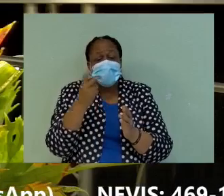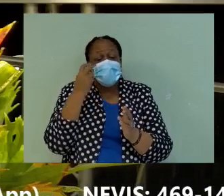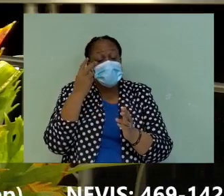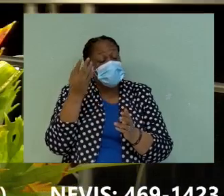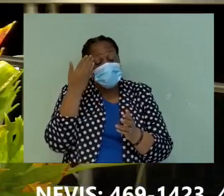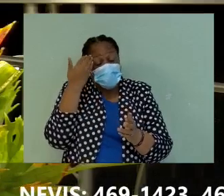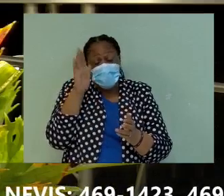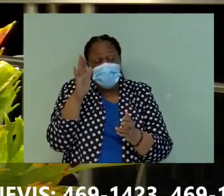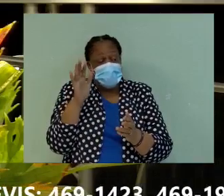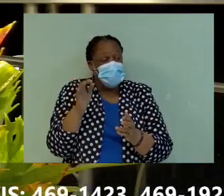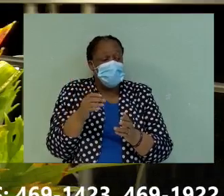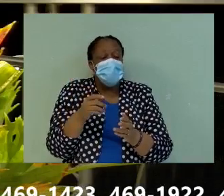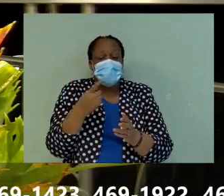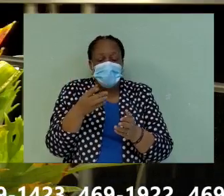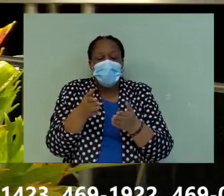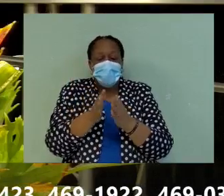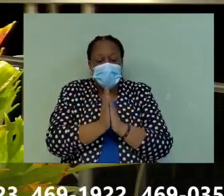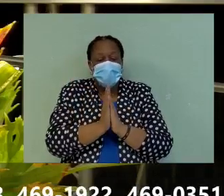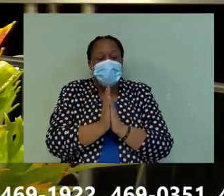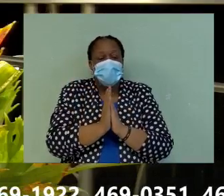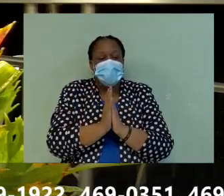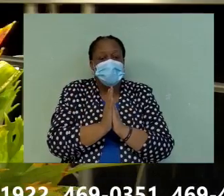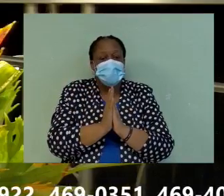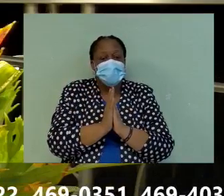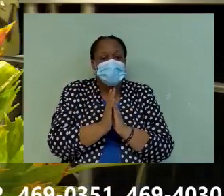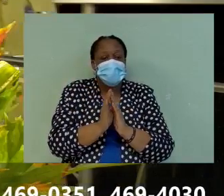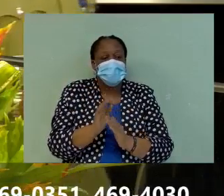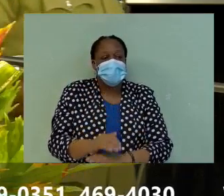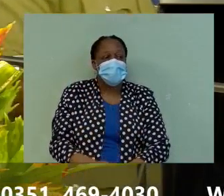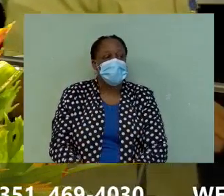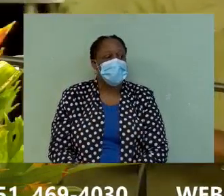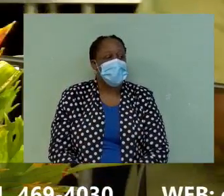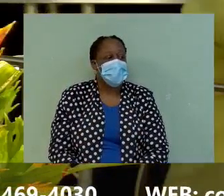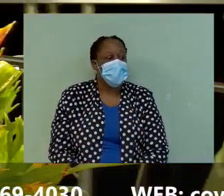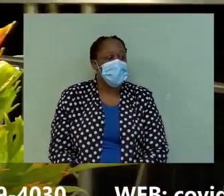would investigate, and if that is so, we would have it stopped.